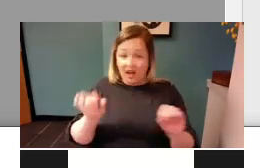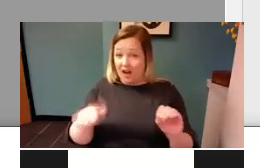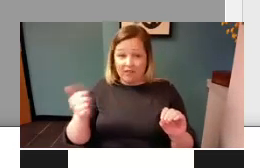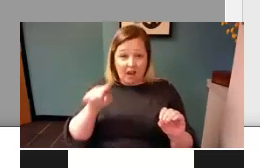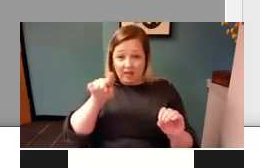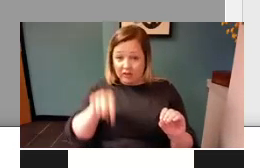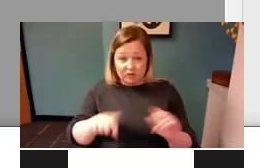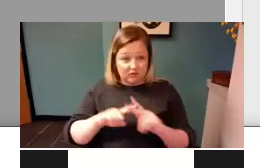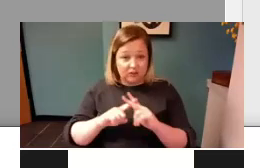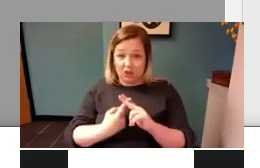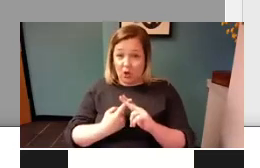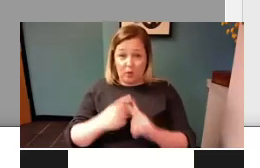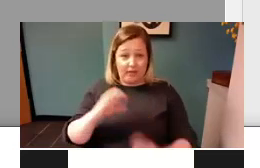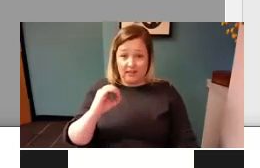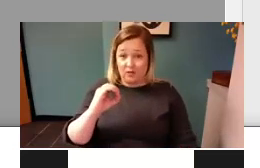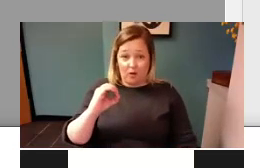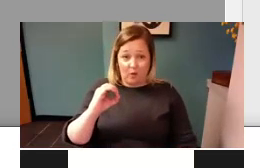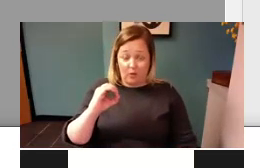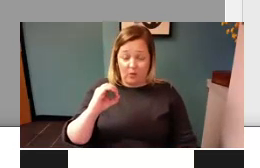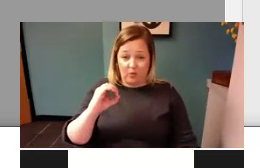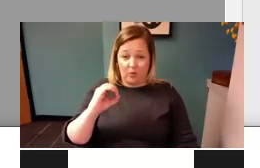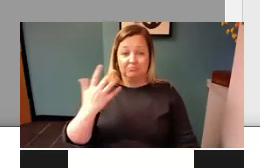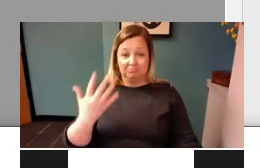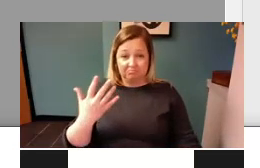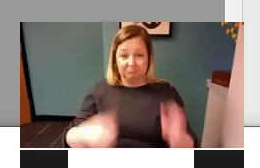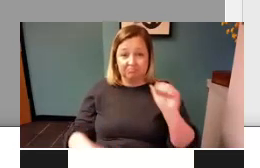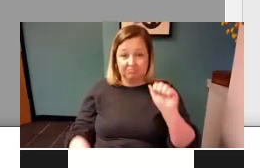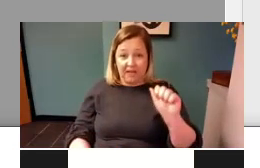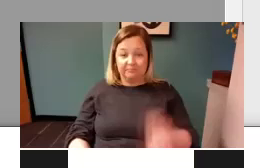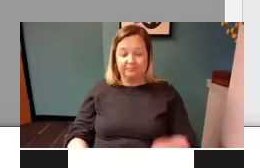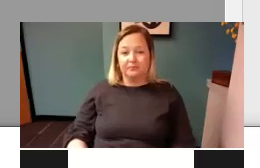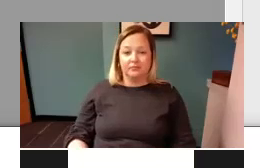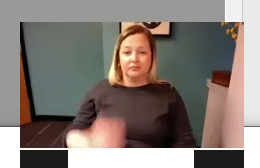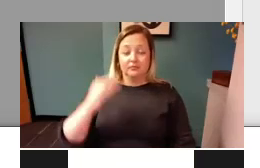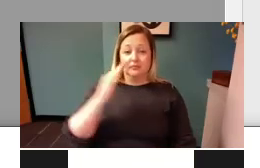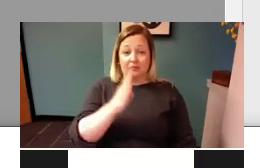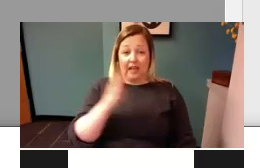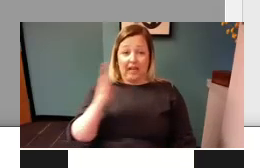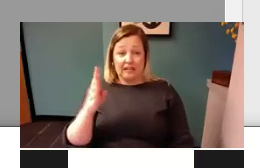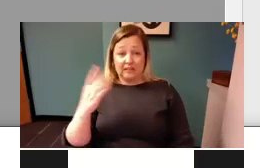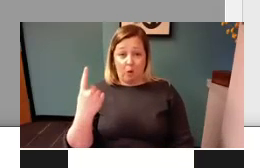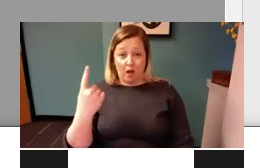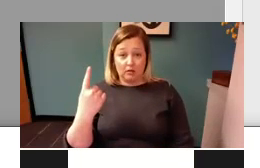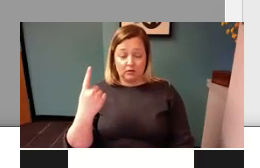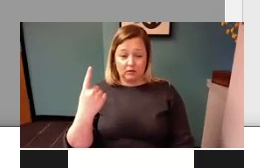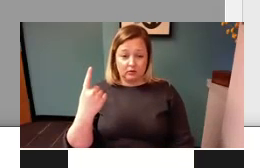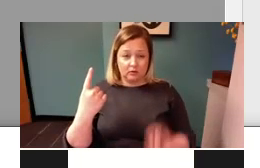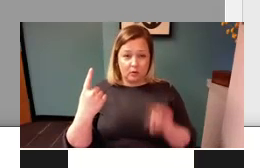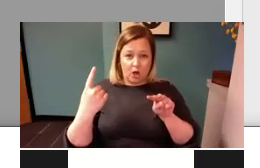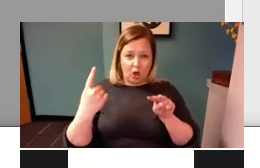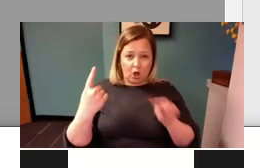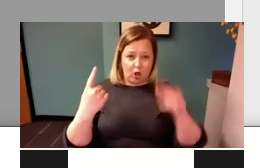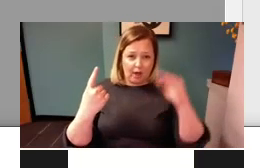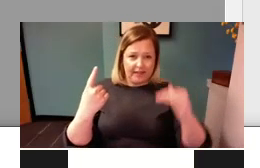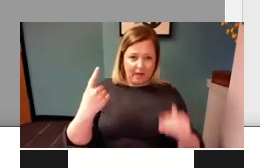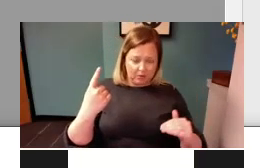we have a B, sorry, we have an A here. Now following that we have 1. So 1 can be either the prefix for B, C,